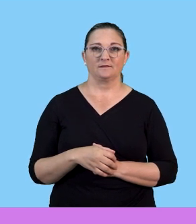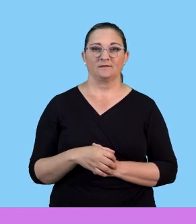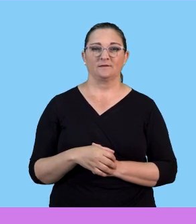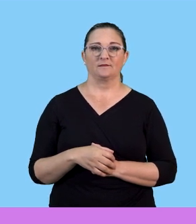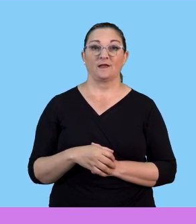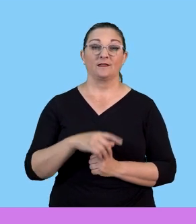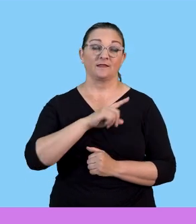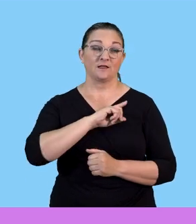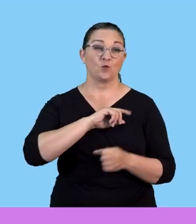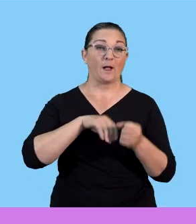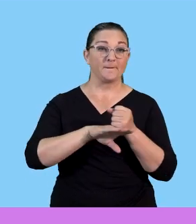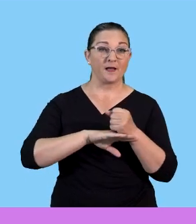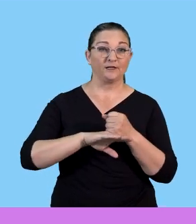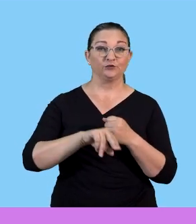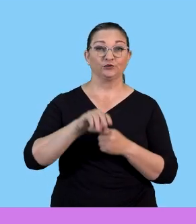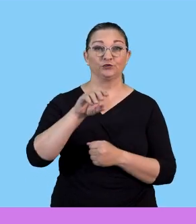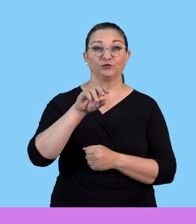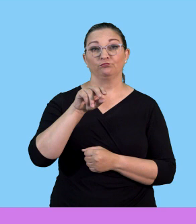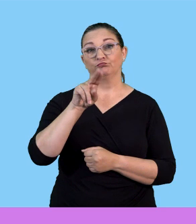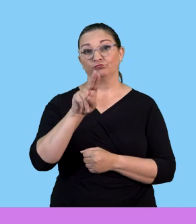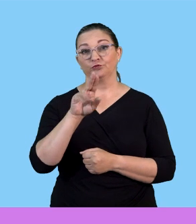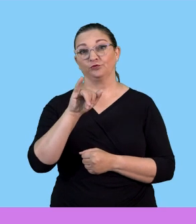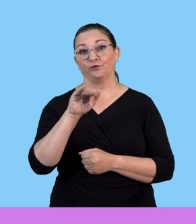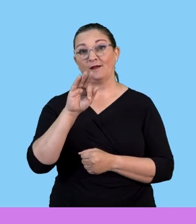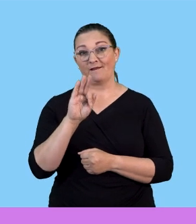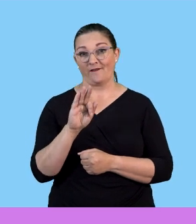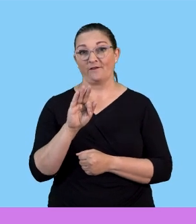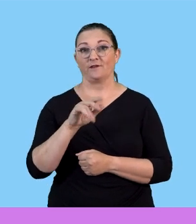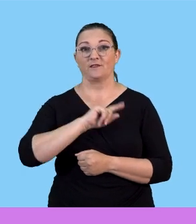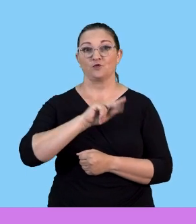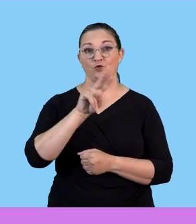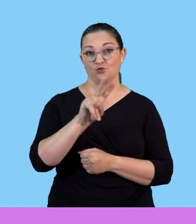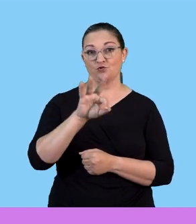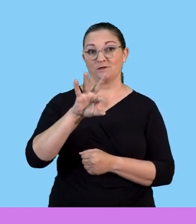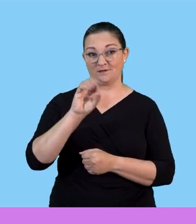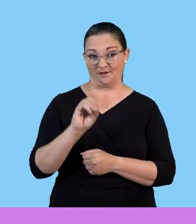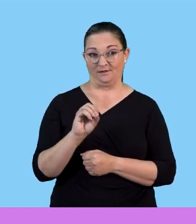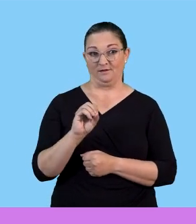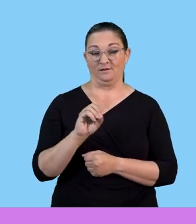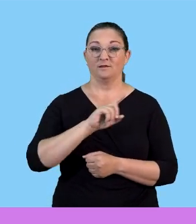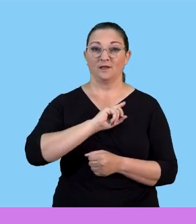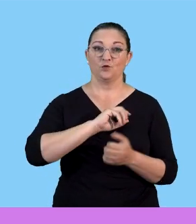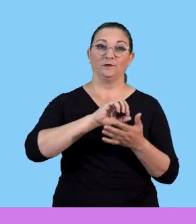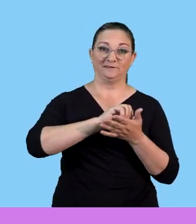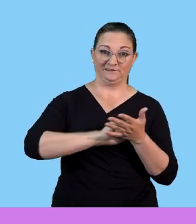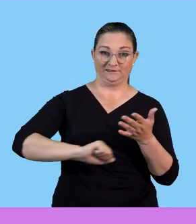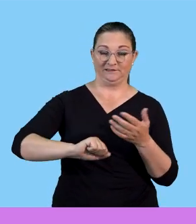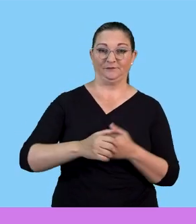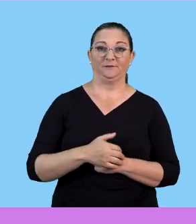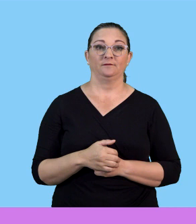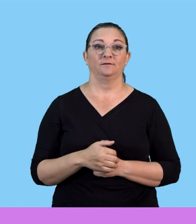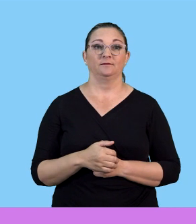And then her basic UIF is 230 Rand. That is her deduction.